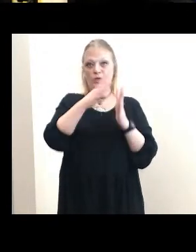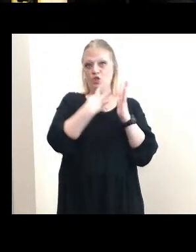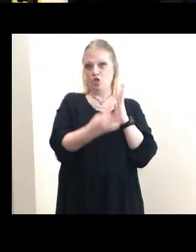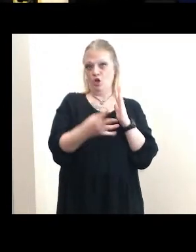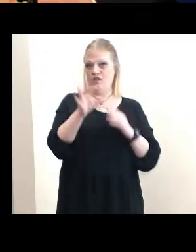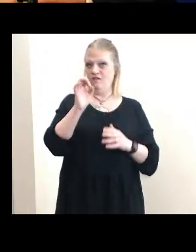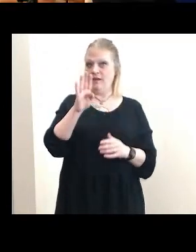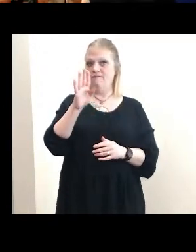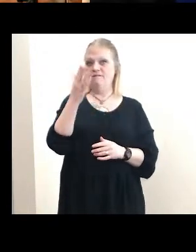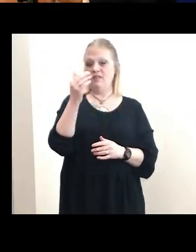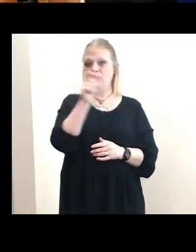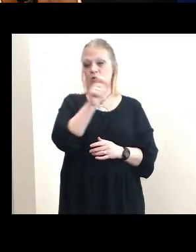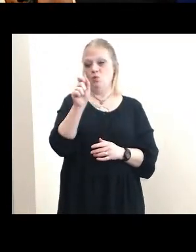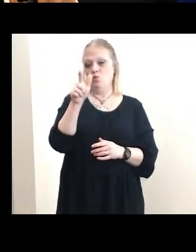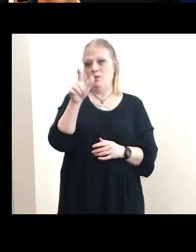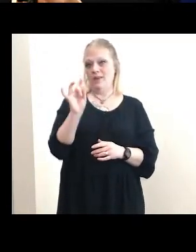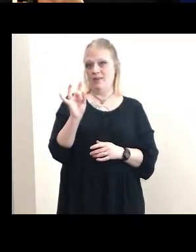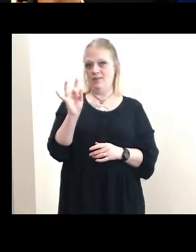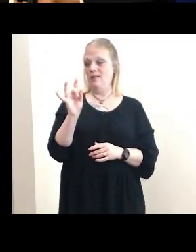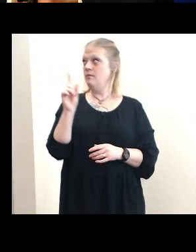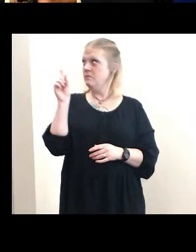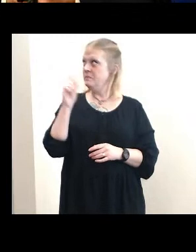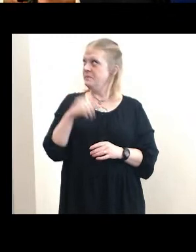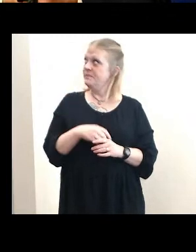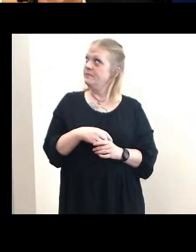February 15th to February 28th,